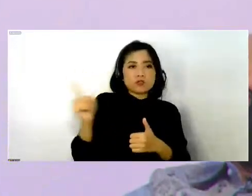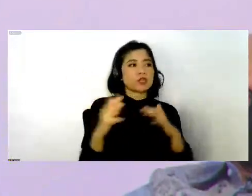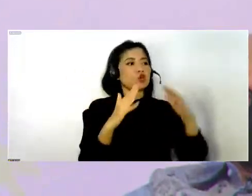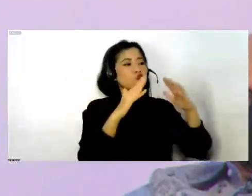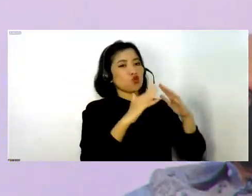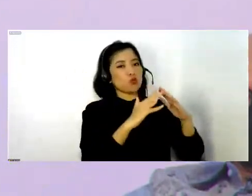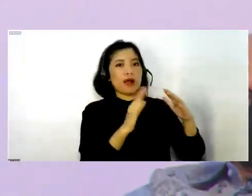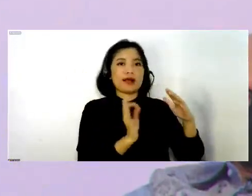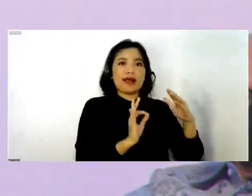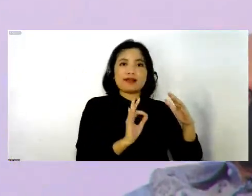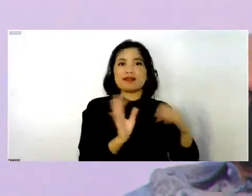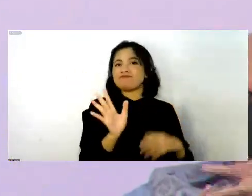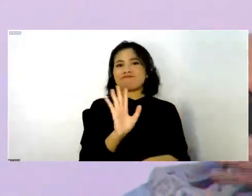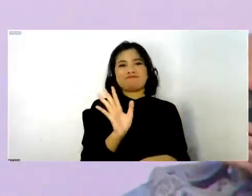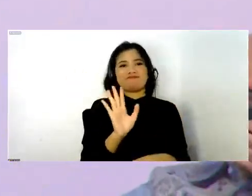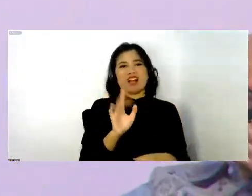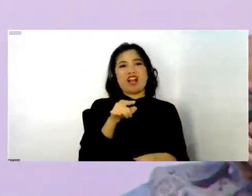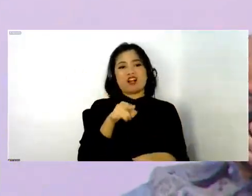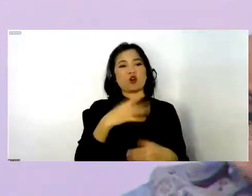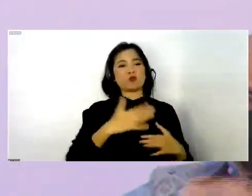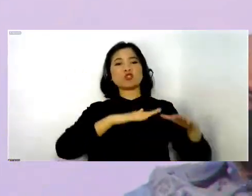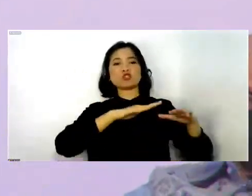trying to,